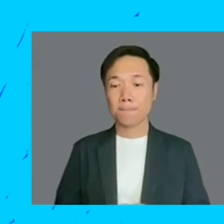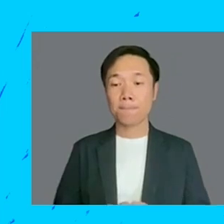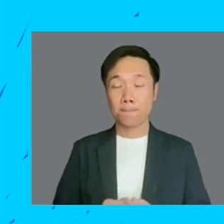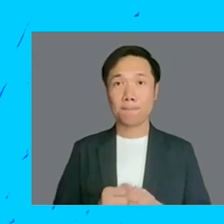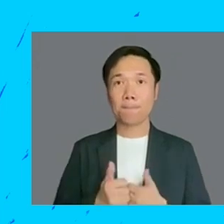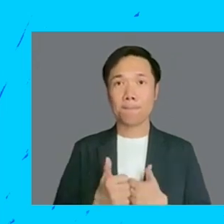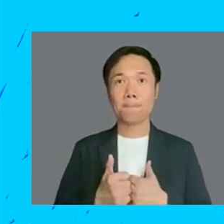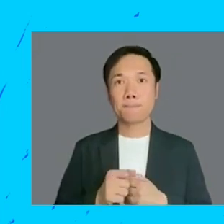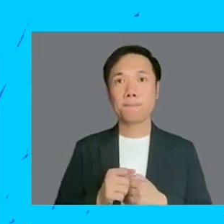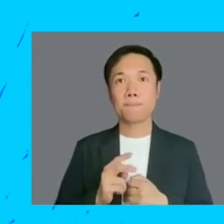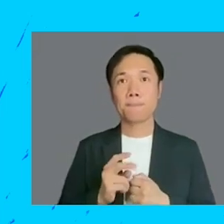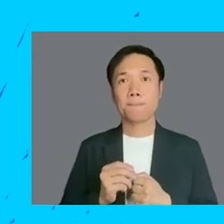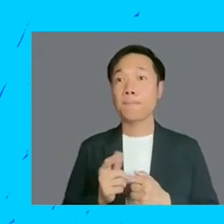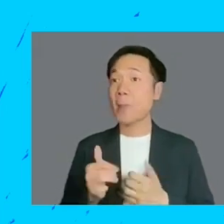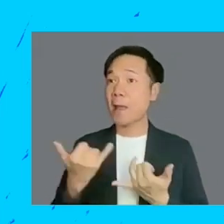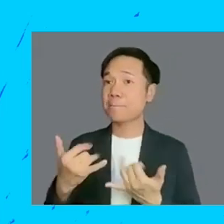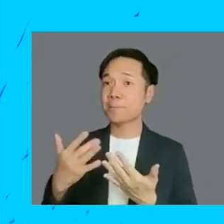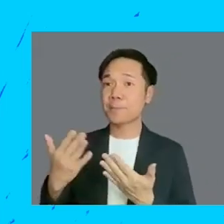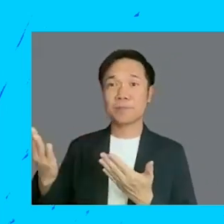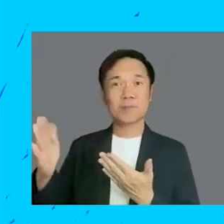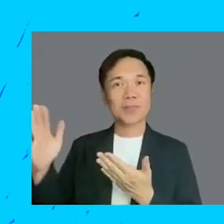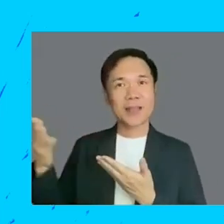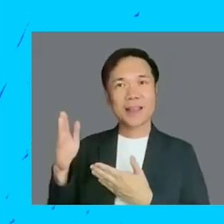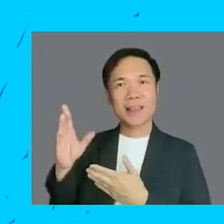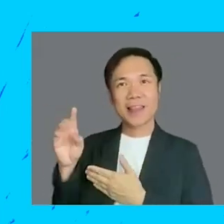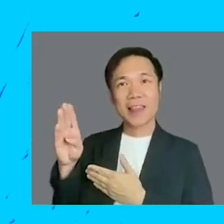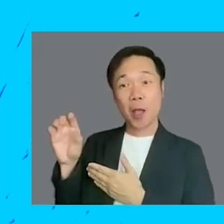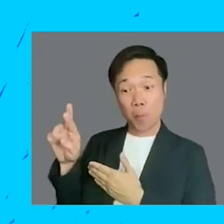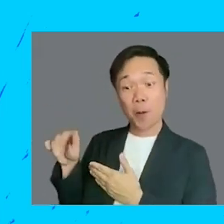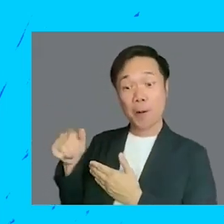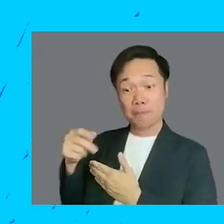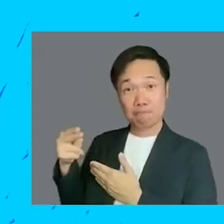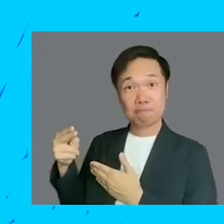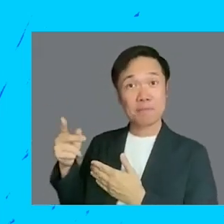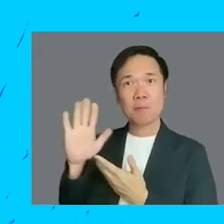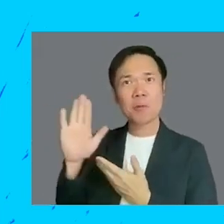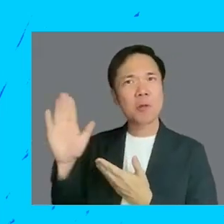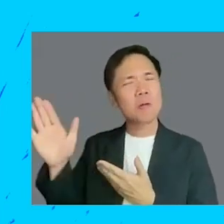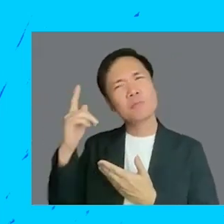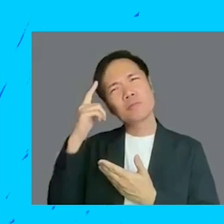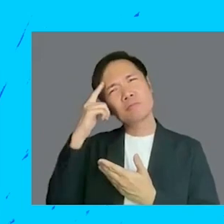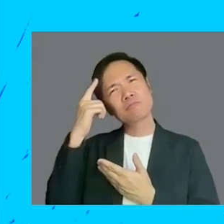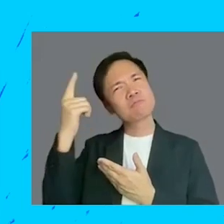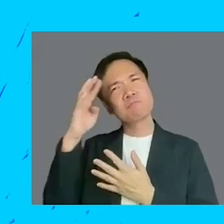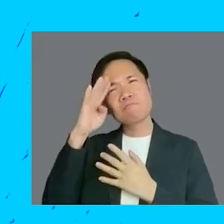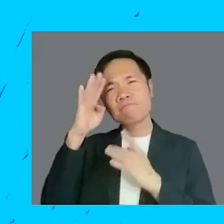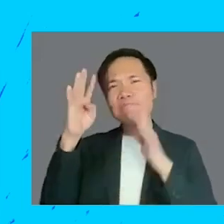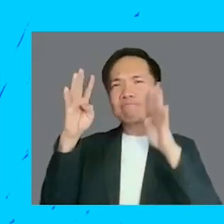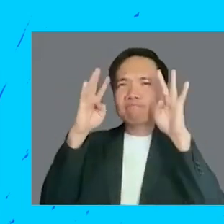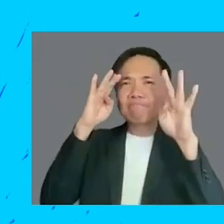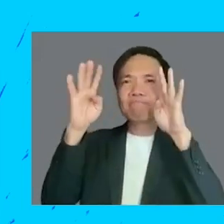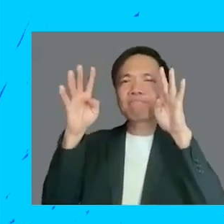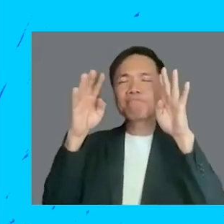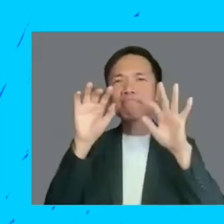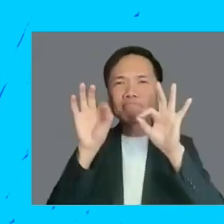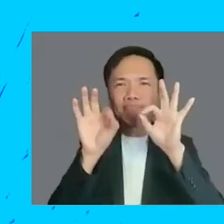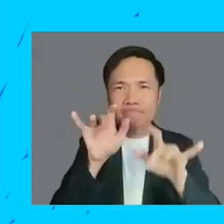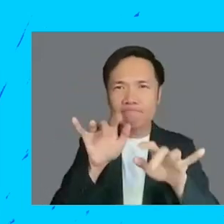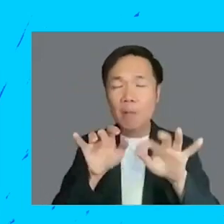Yeah, Deborah, I'm excited to hear what everyone's key takeaway is. Looking forward to the responses. That was a very powerful